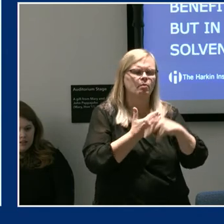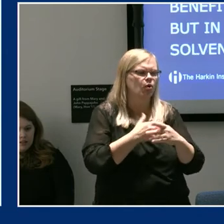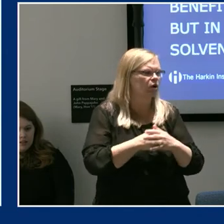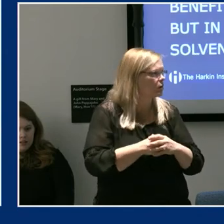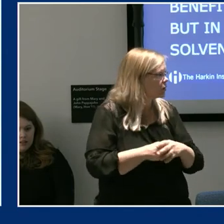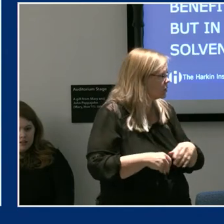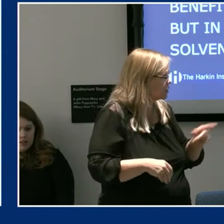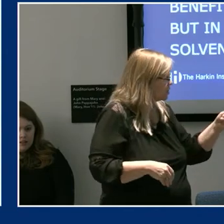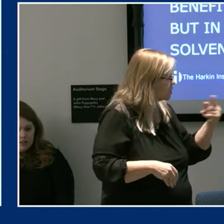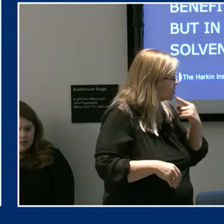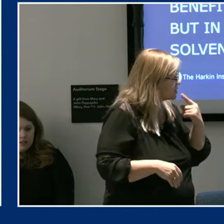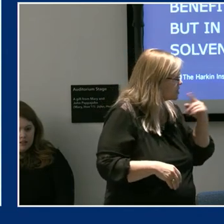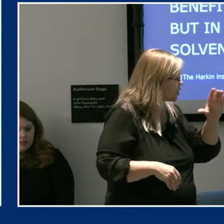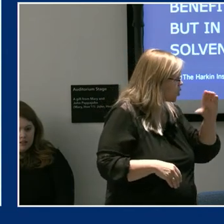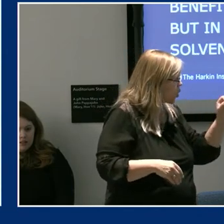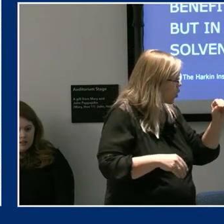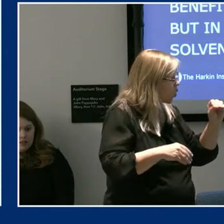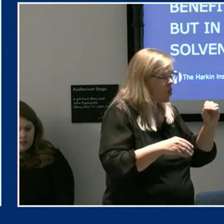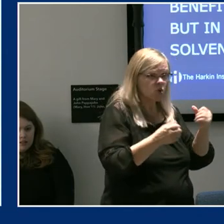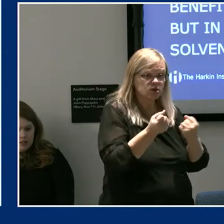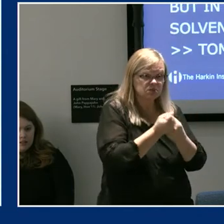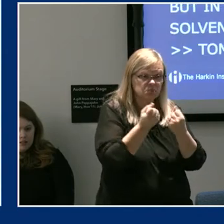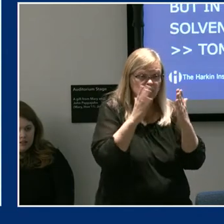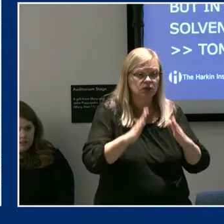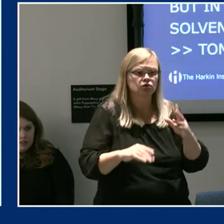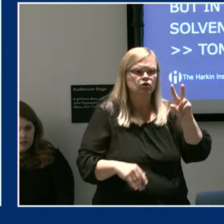said that bill had how many co-sponsors? 203.